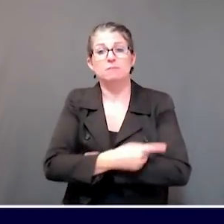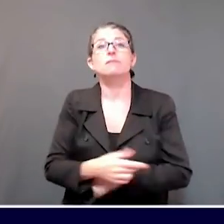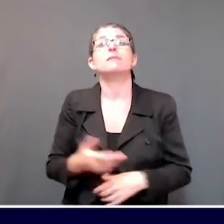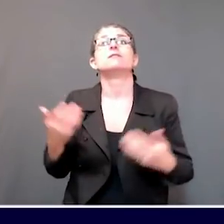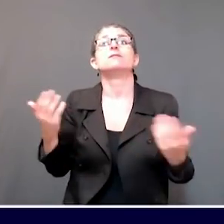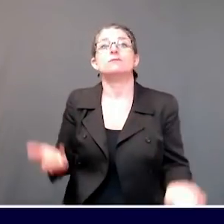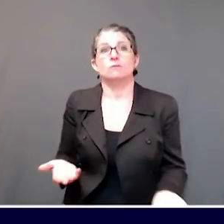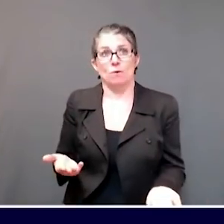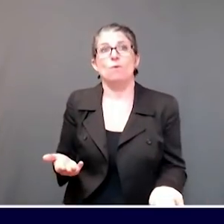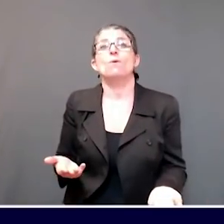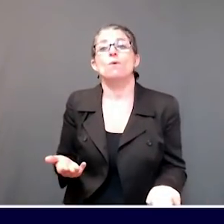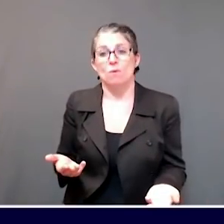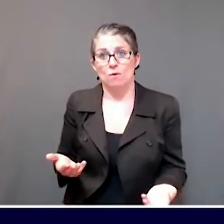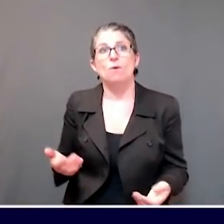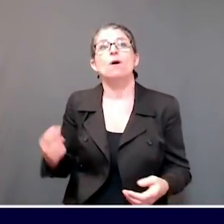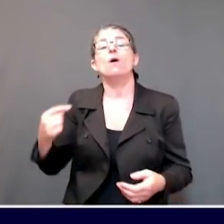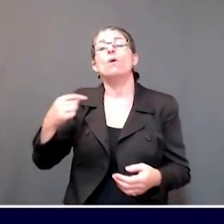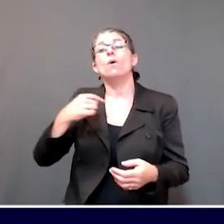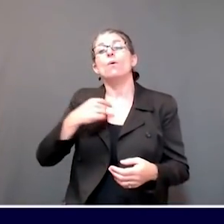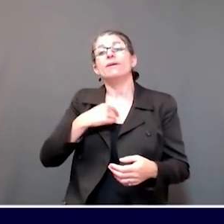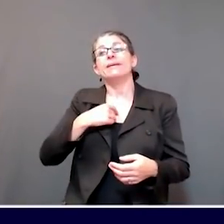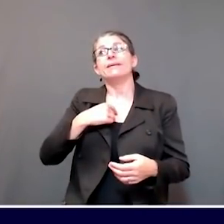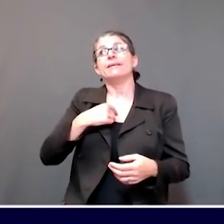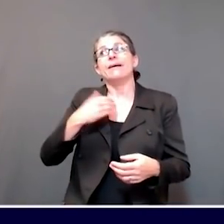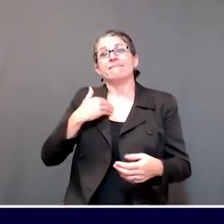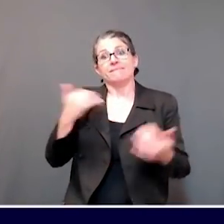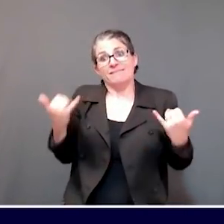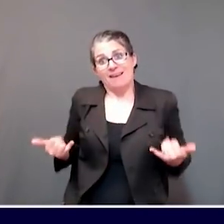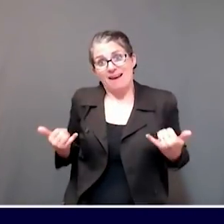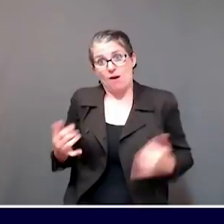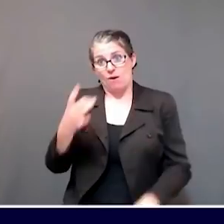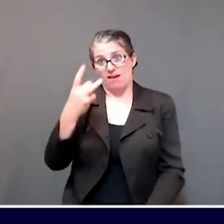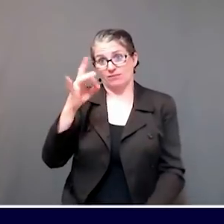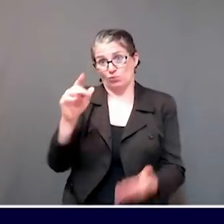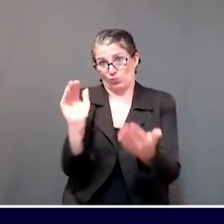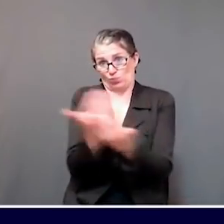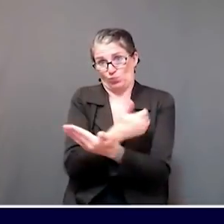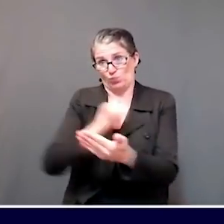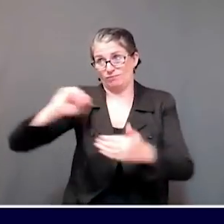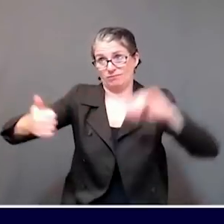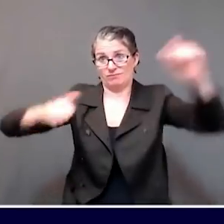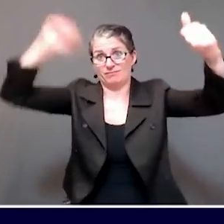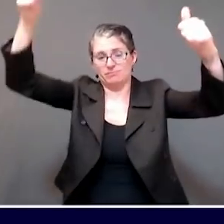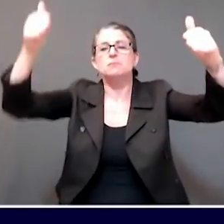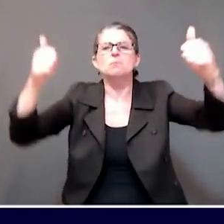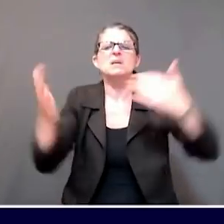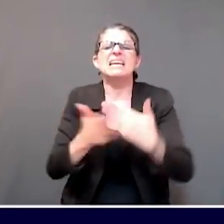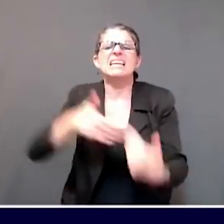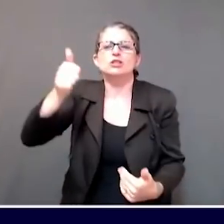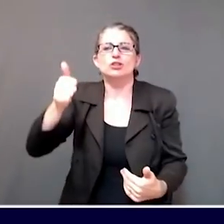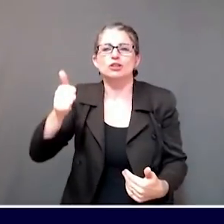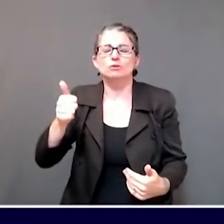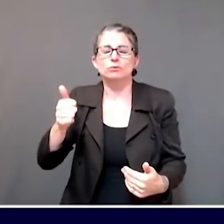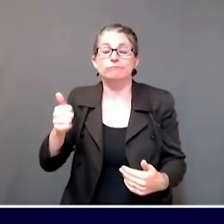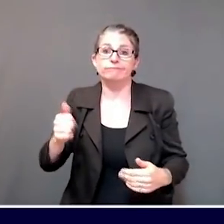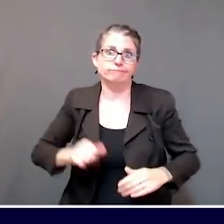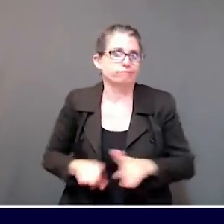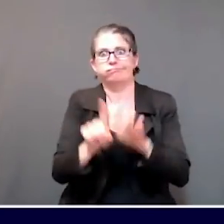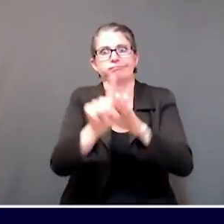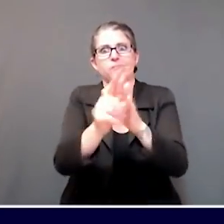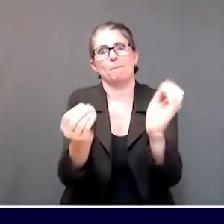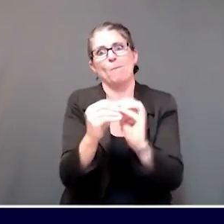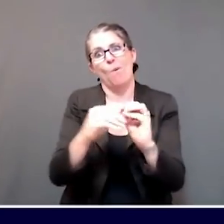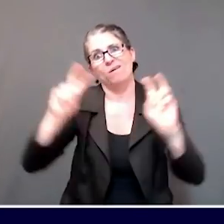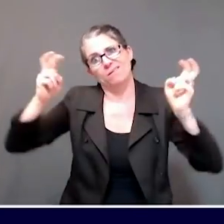So right now, where things stand, all of the cases that are positive in Maine are contact traced by